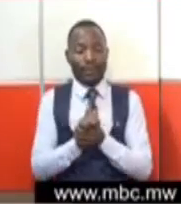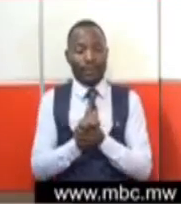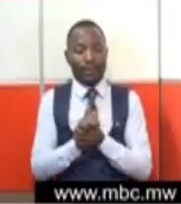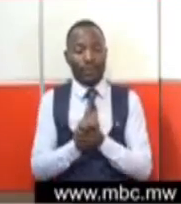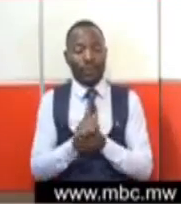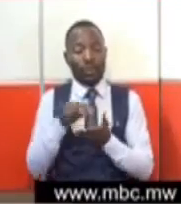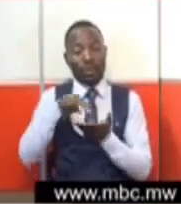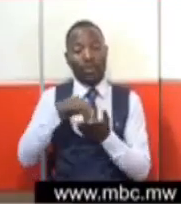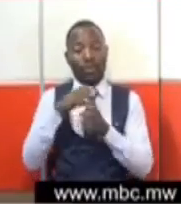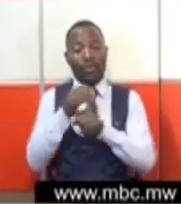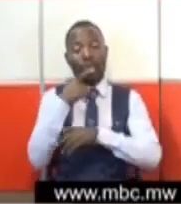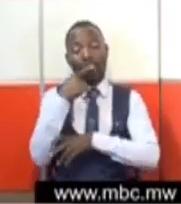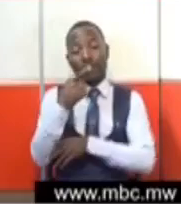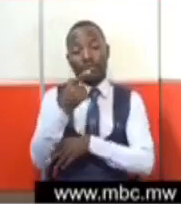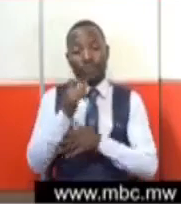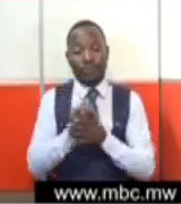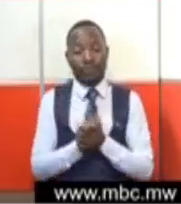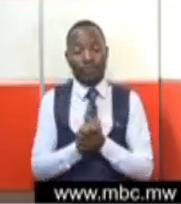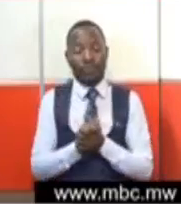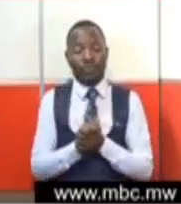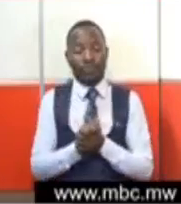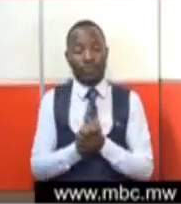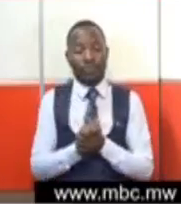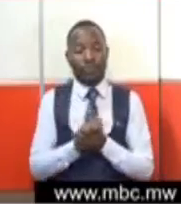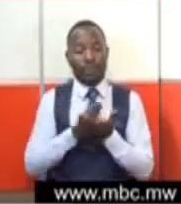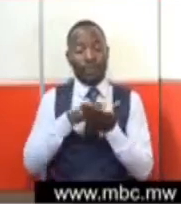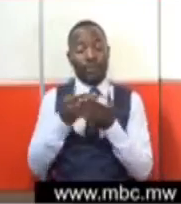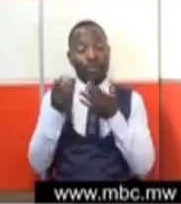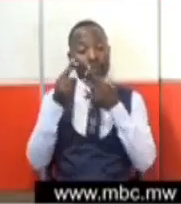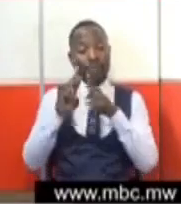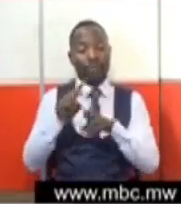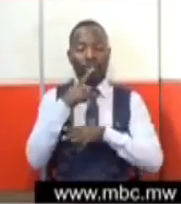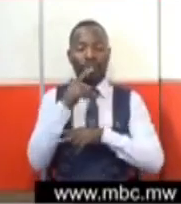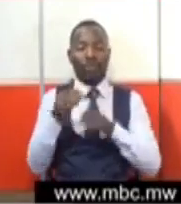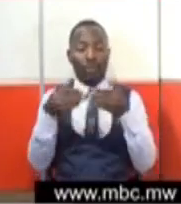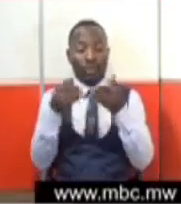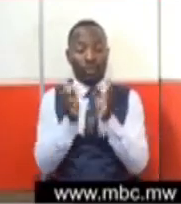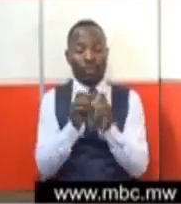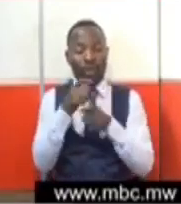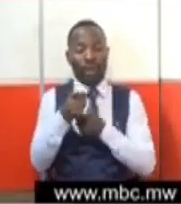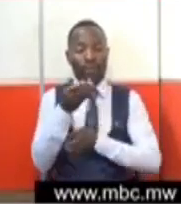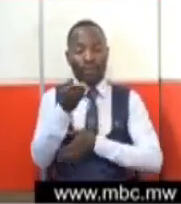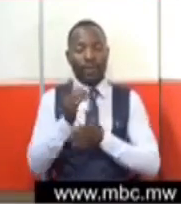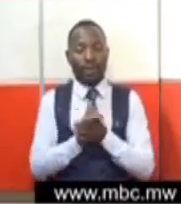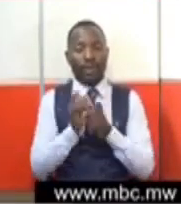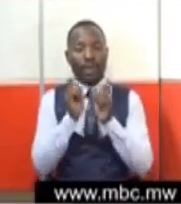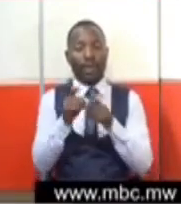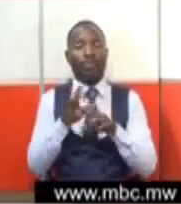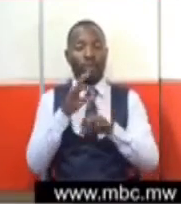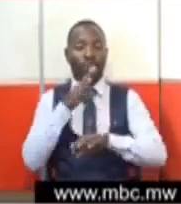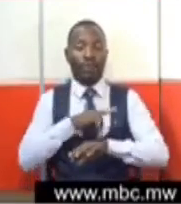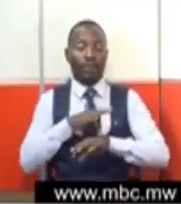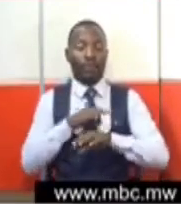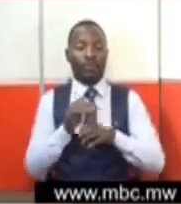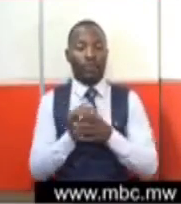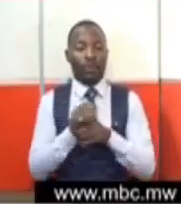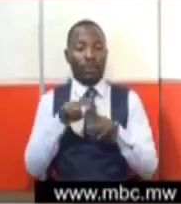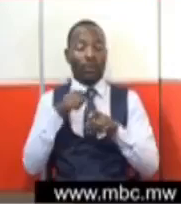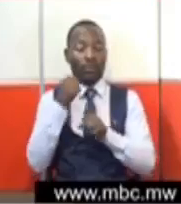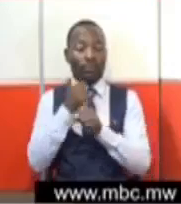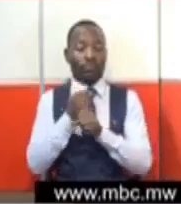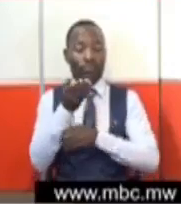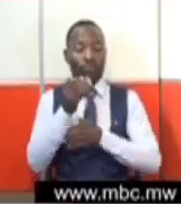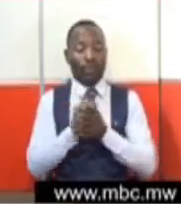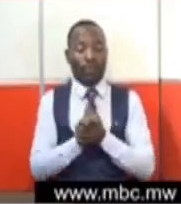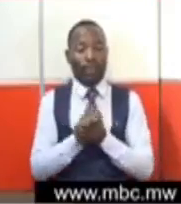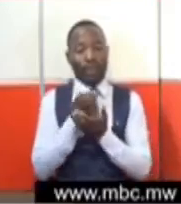for ACOM, Ted Nakuma, made the remarks following reports that Lusangazi Dairy Cooperative has started delivering results from the grant and